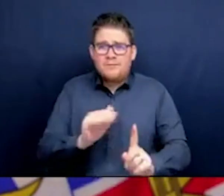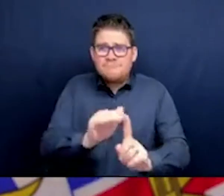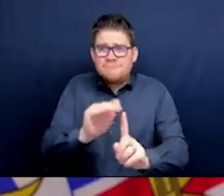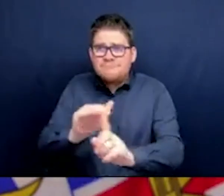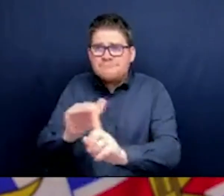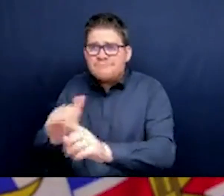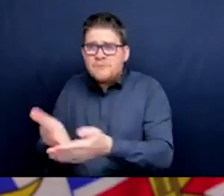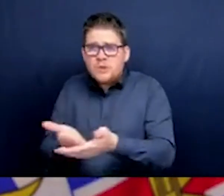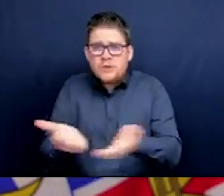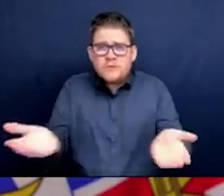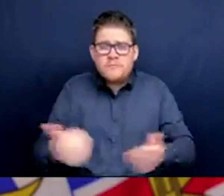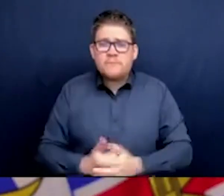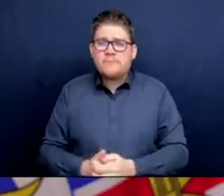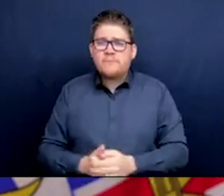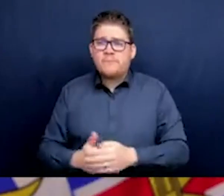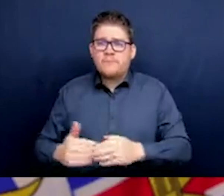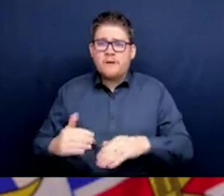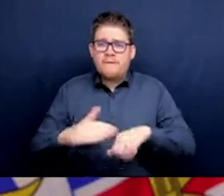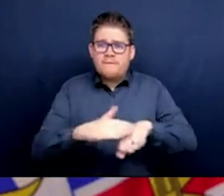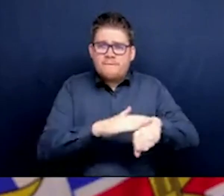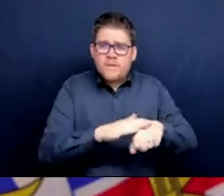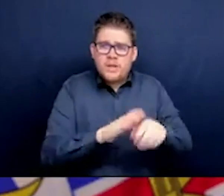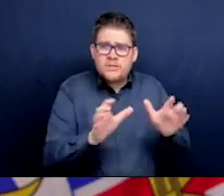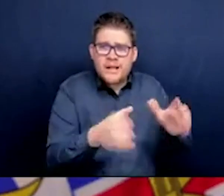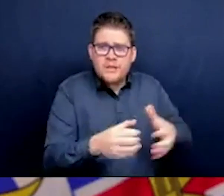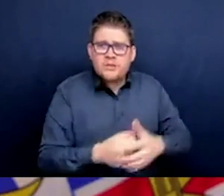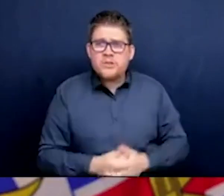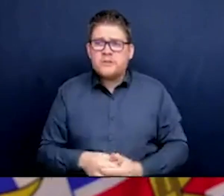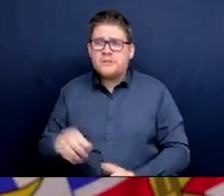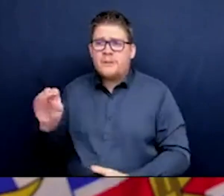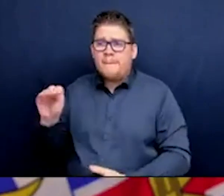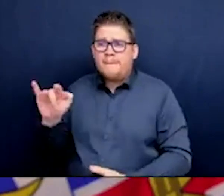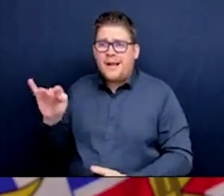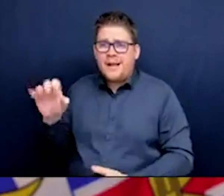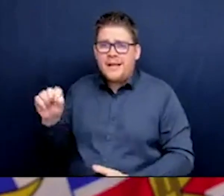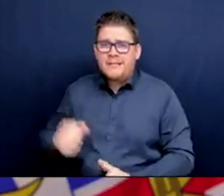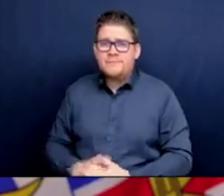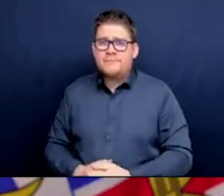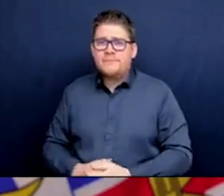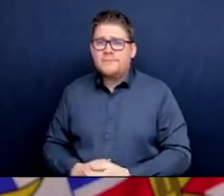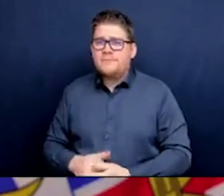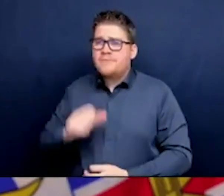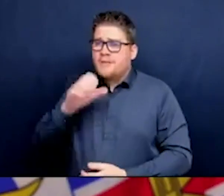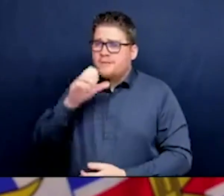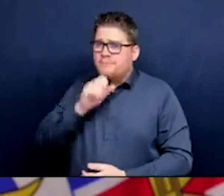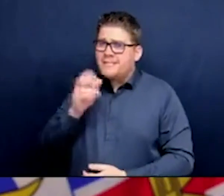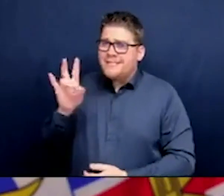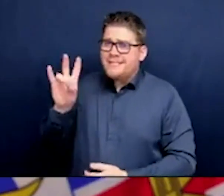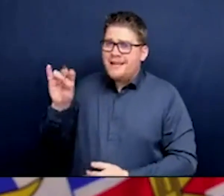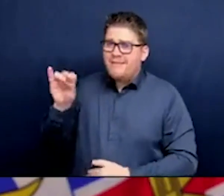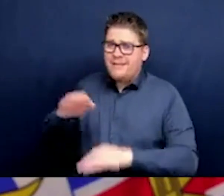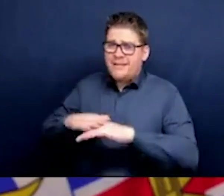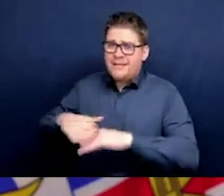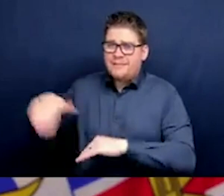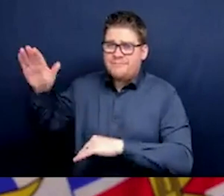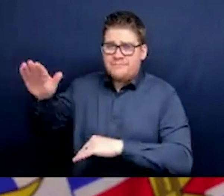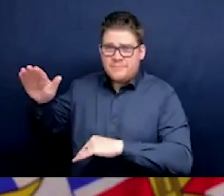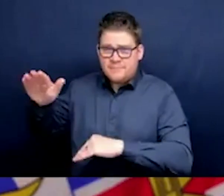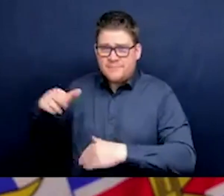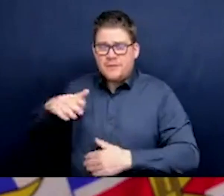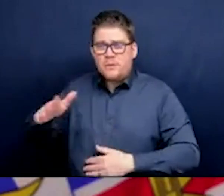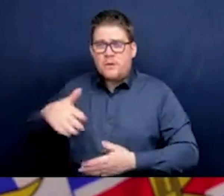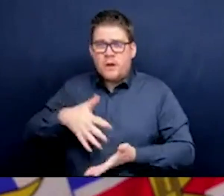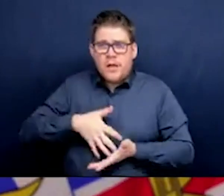British Columbia, 55 years of age and older, and people with immune-compromising conditions, so our CEV groups, to get